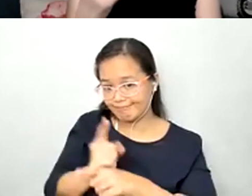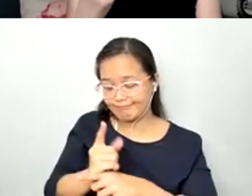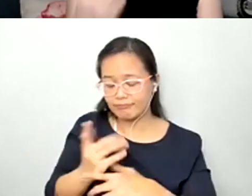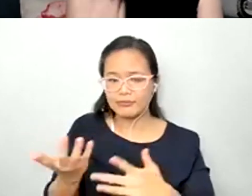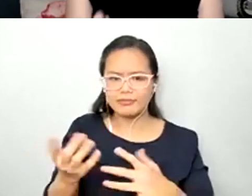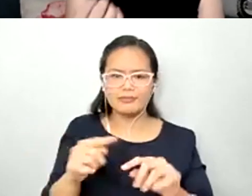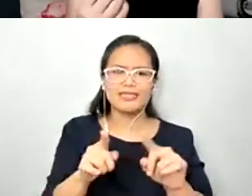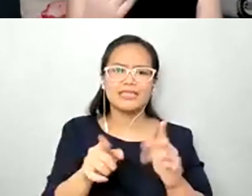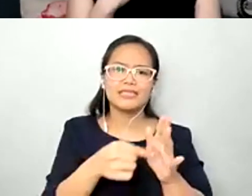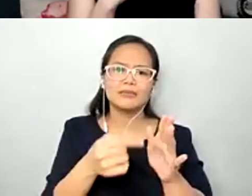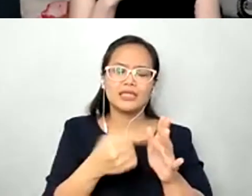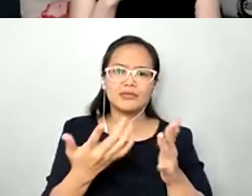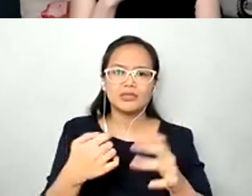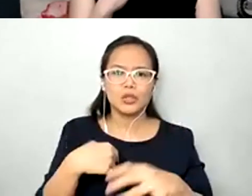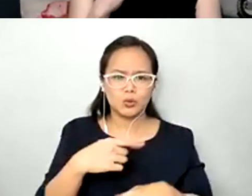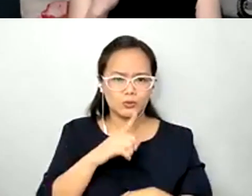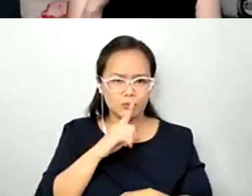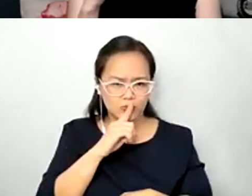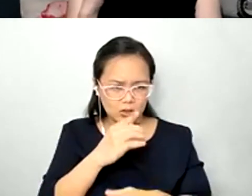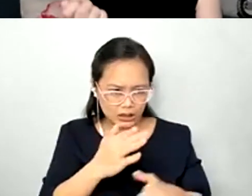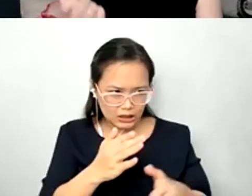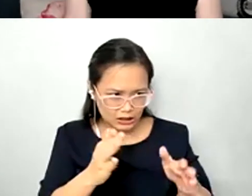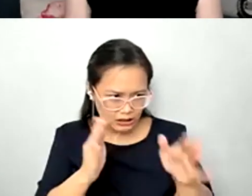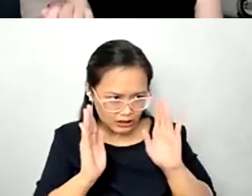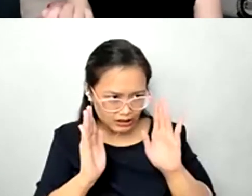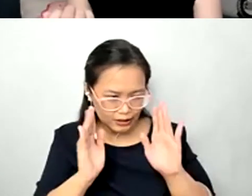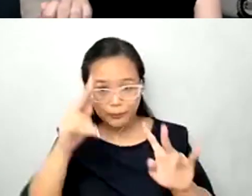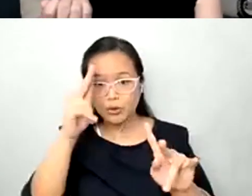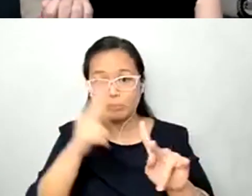really listen with the intention to strategize.